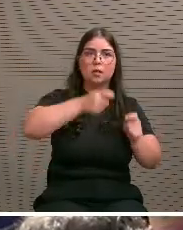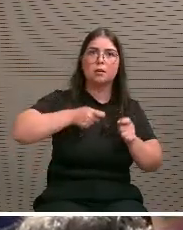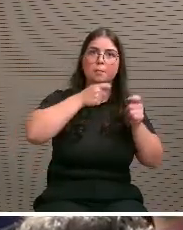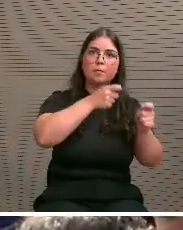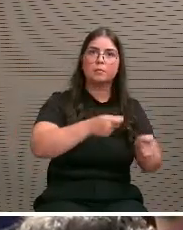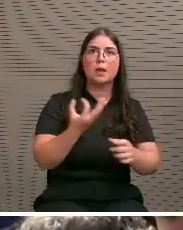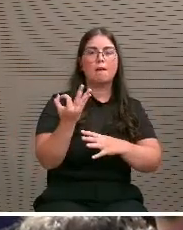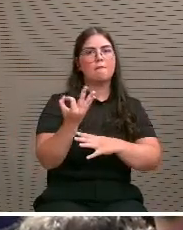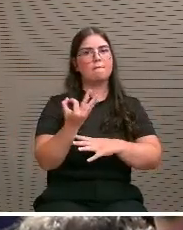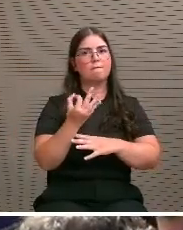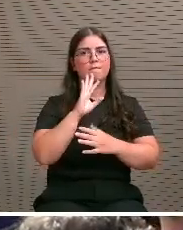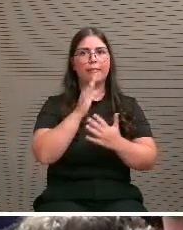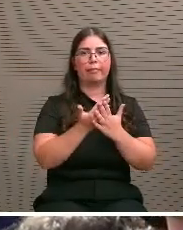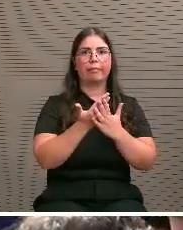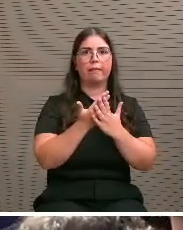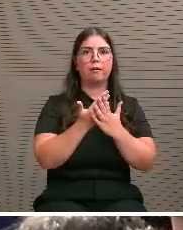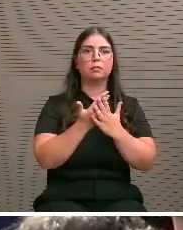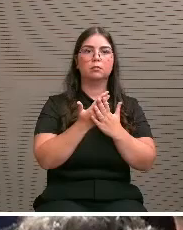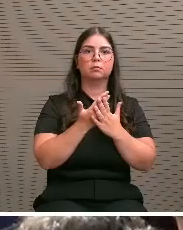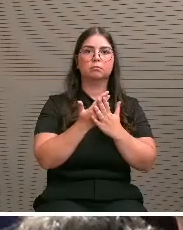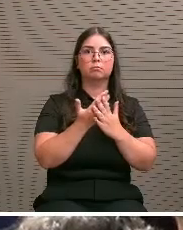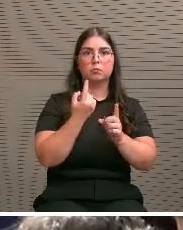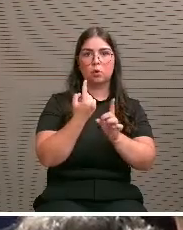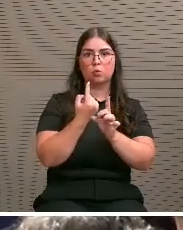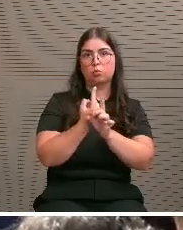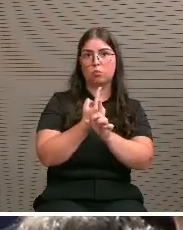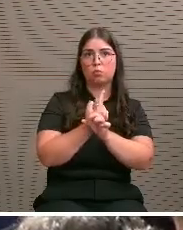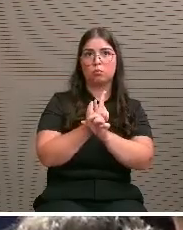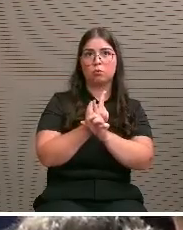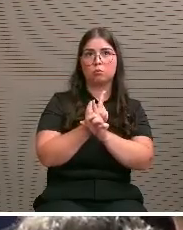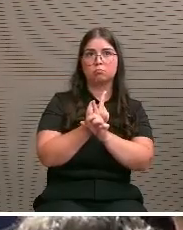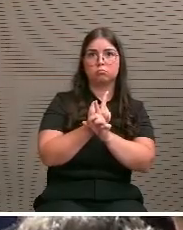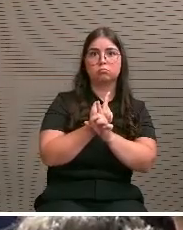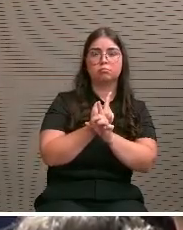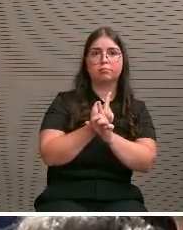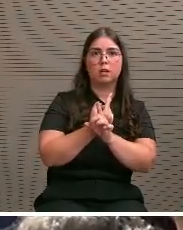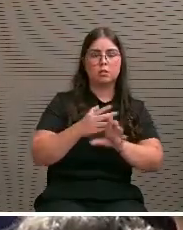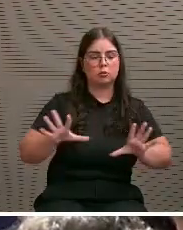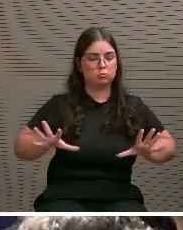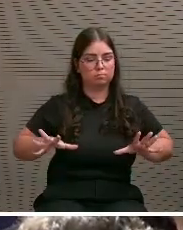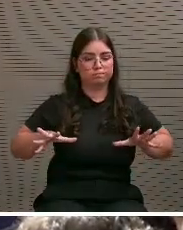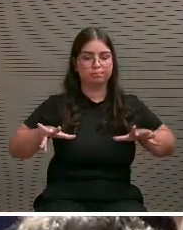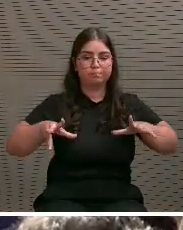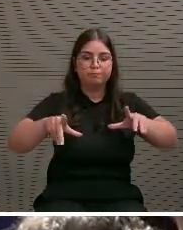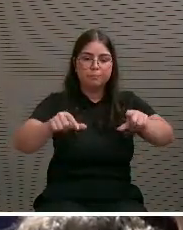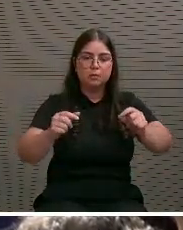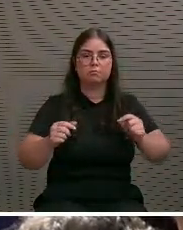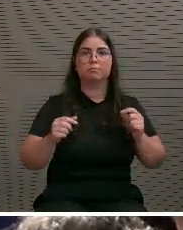taste good, the final product, so that they grow fast, so that they have high yields. There has